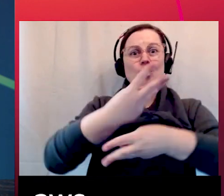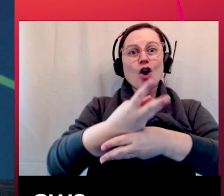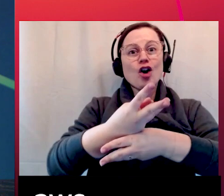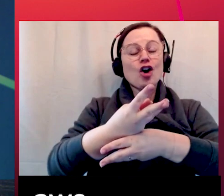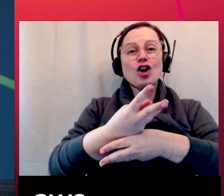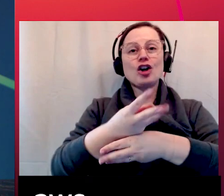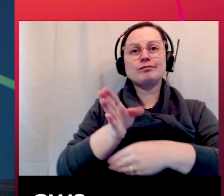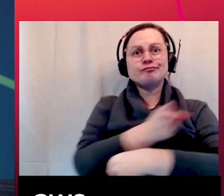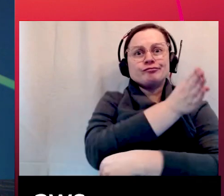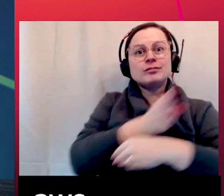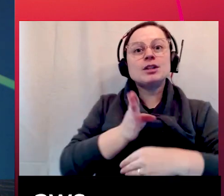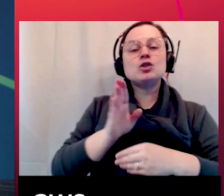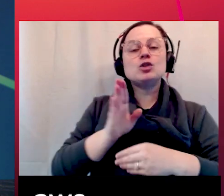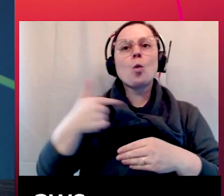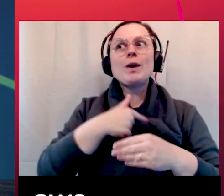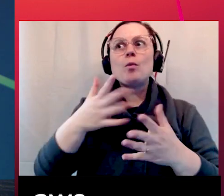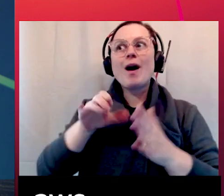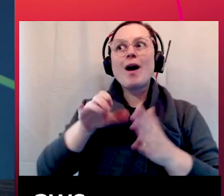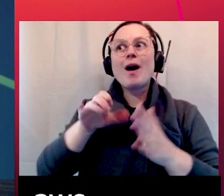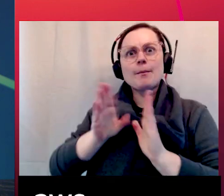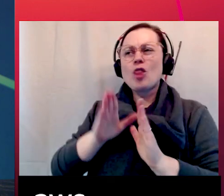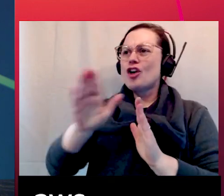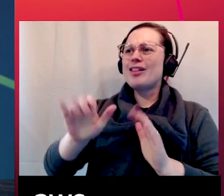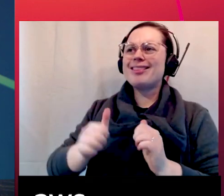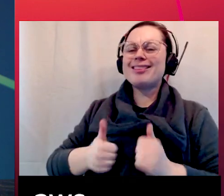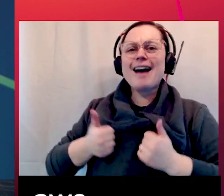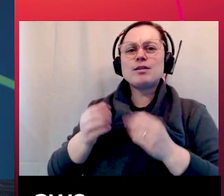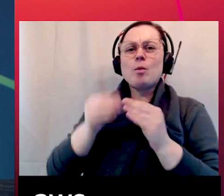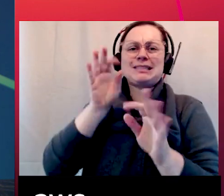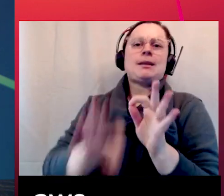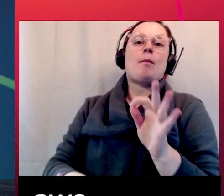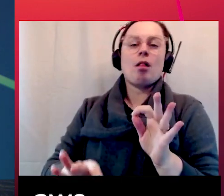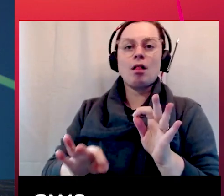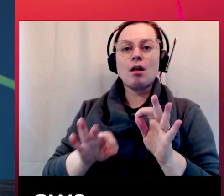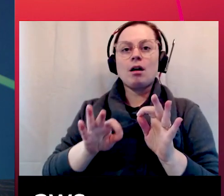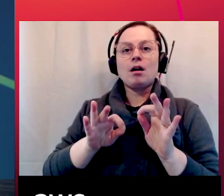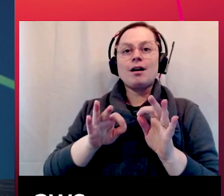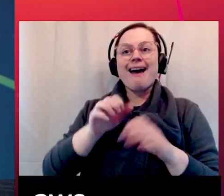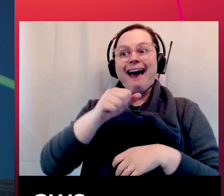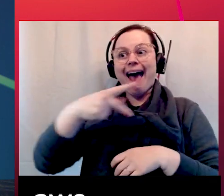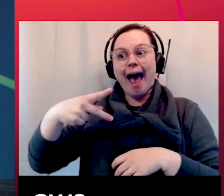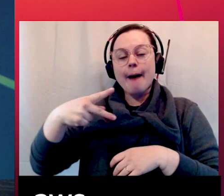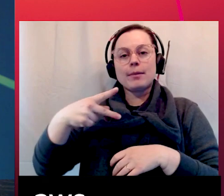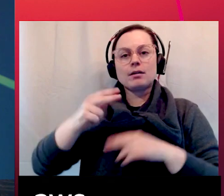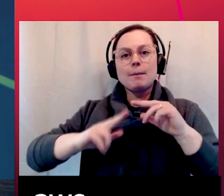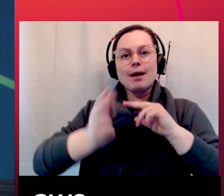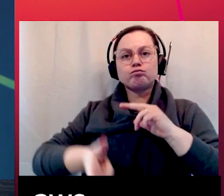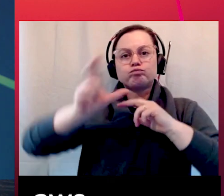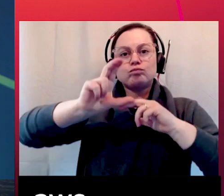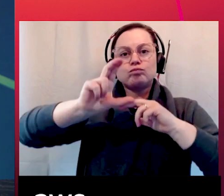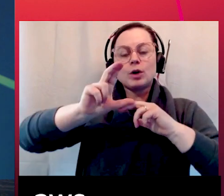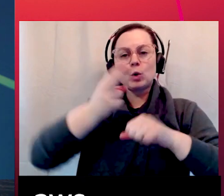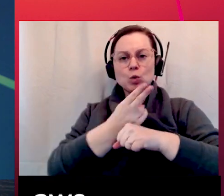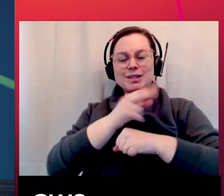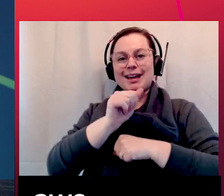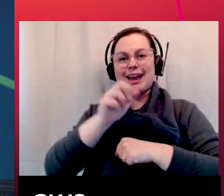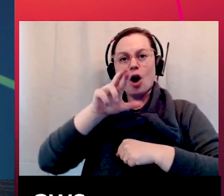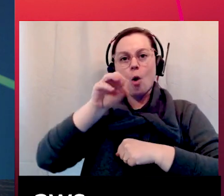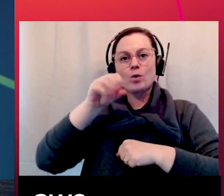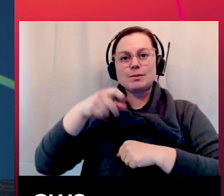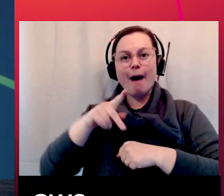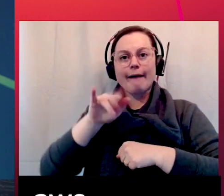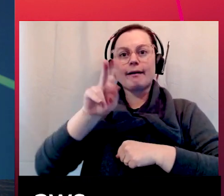the life of the developer easy in terms of building applications on top of Aerospike. So, a couple of things. We started as a key value